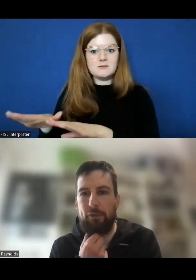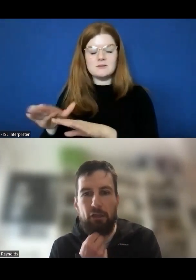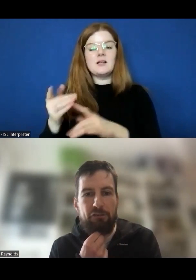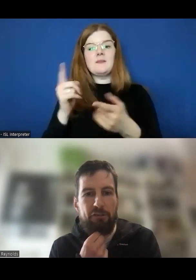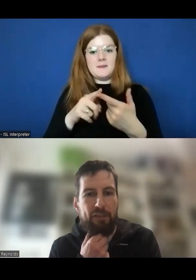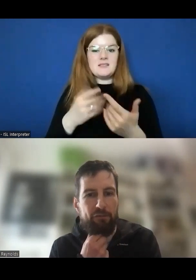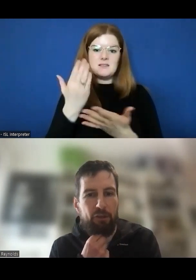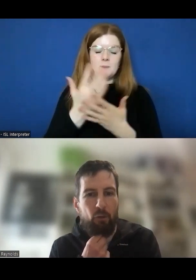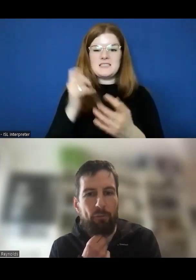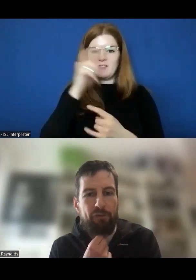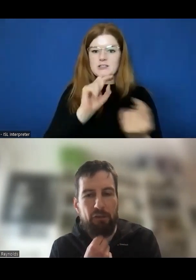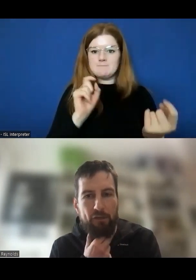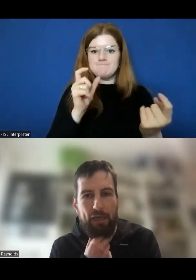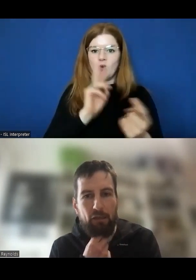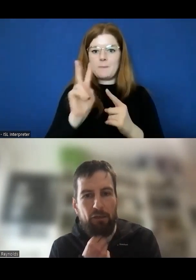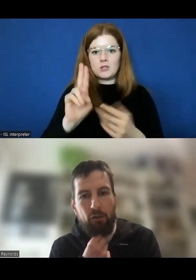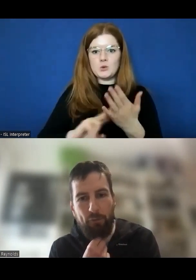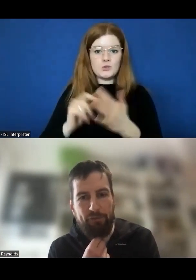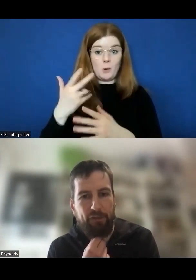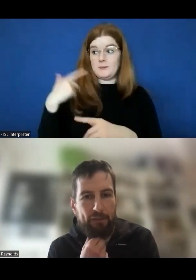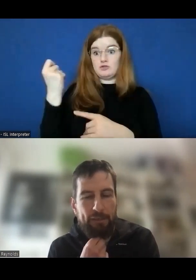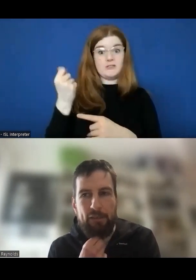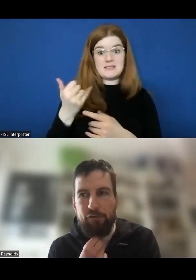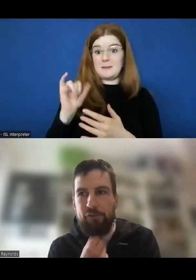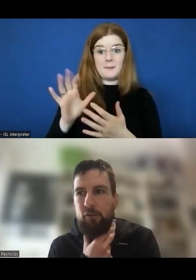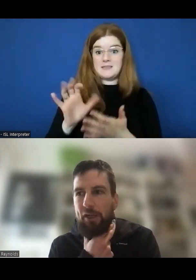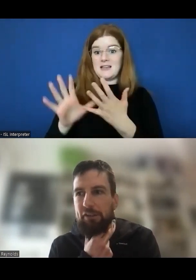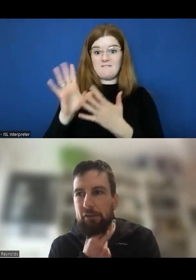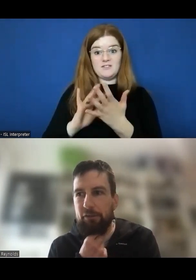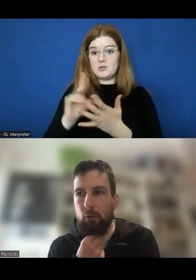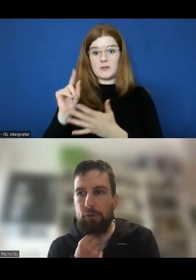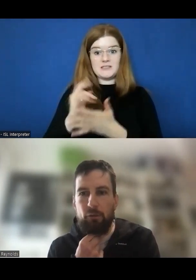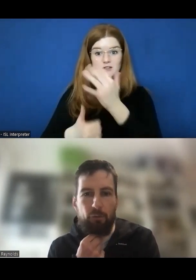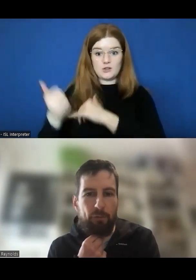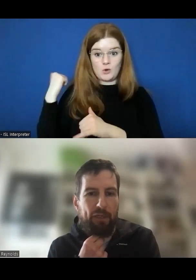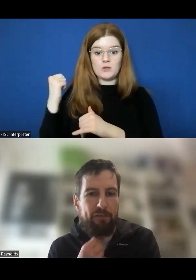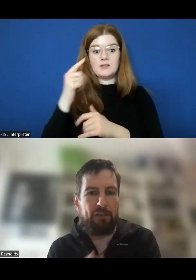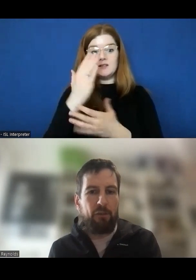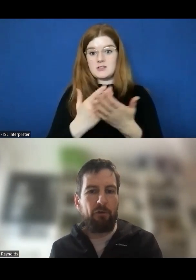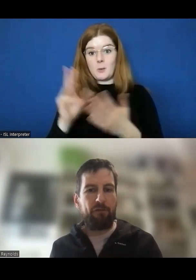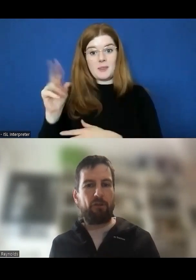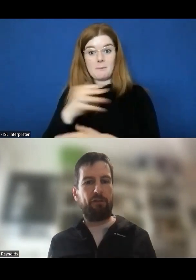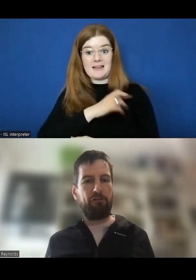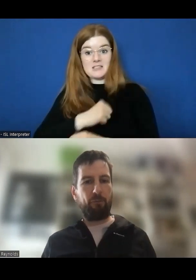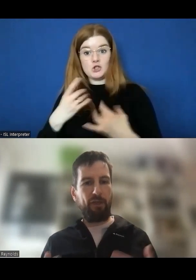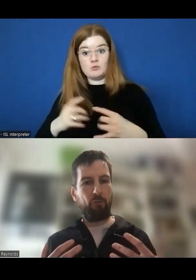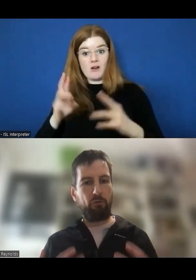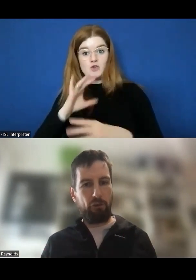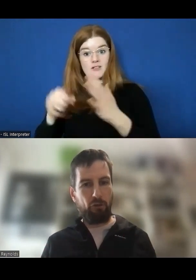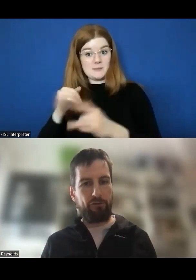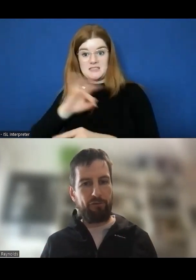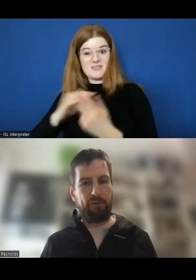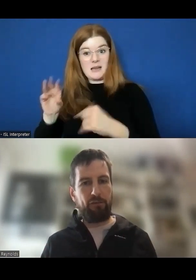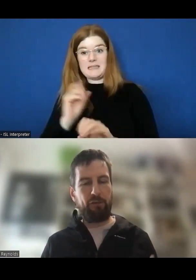contentious terminologies. And even, up until not that long ago, maybe 10, 15, 20 years ago, some of the Palestinian human rights organizations themselves